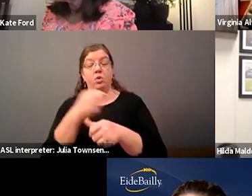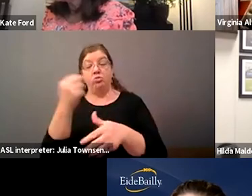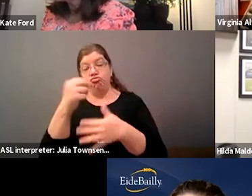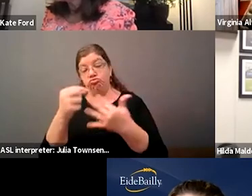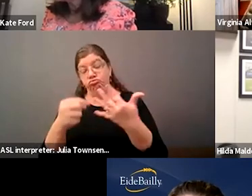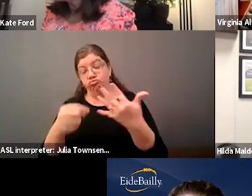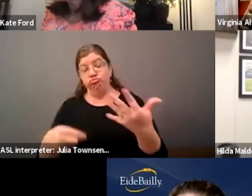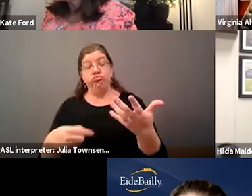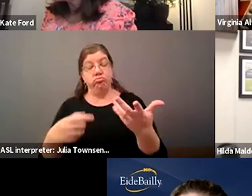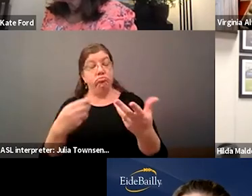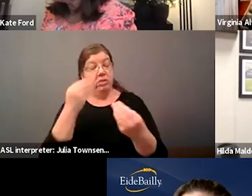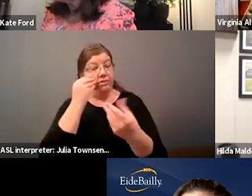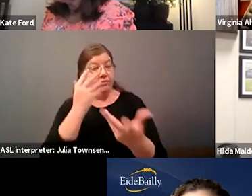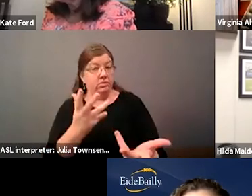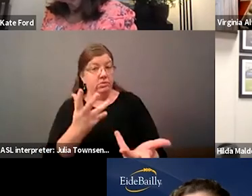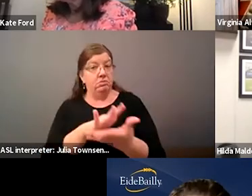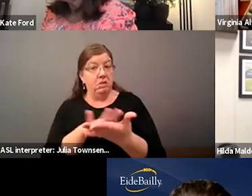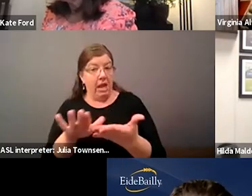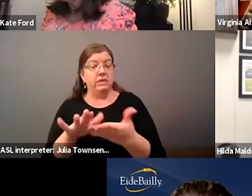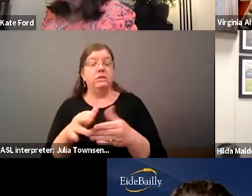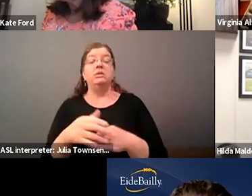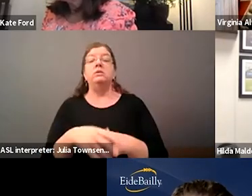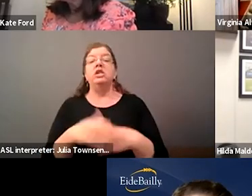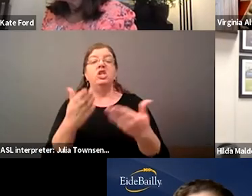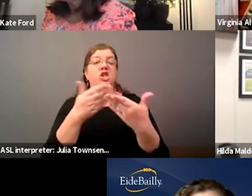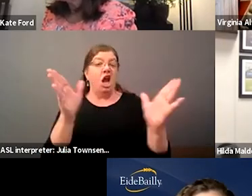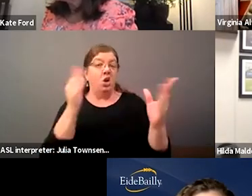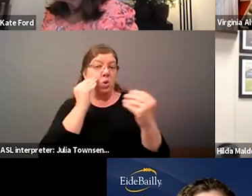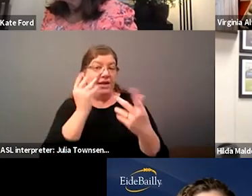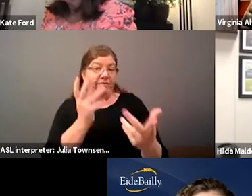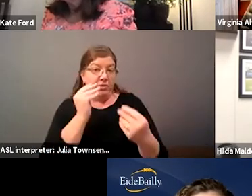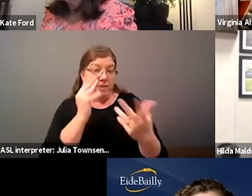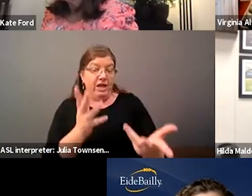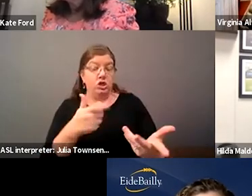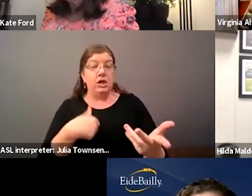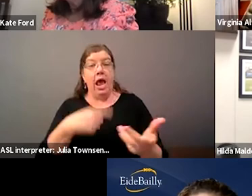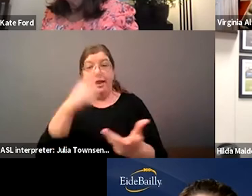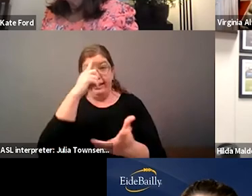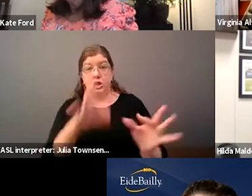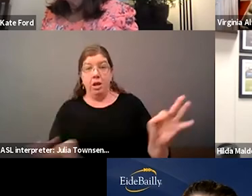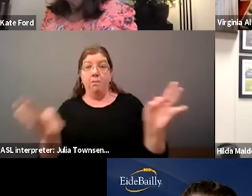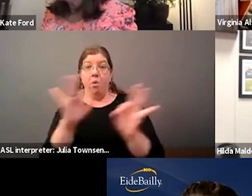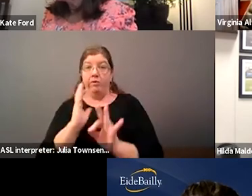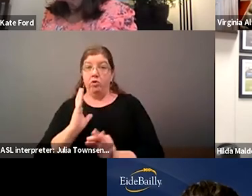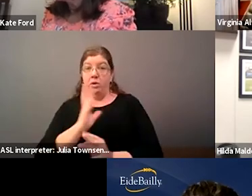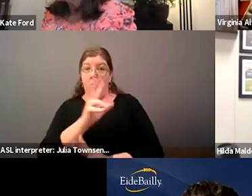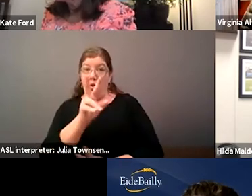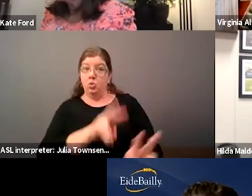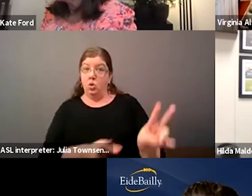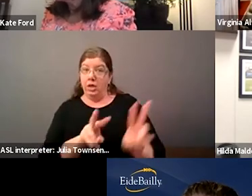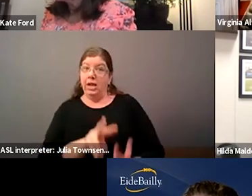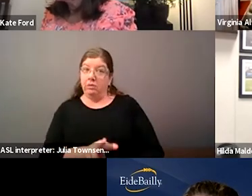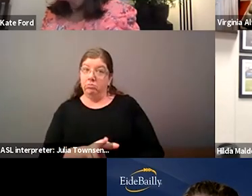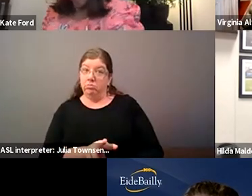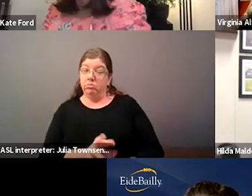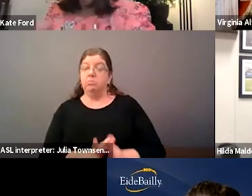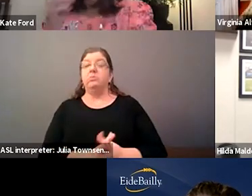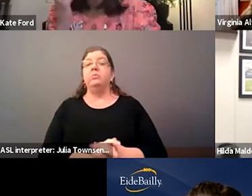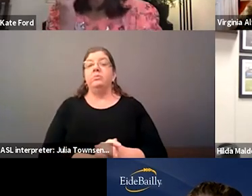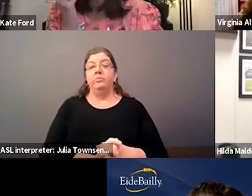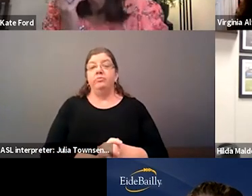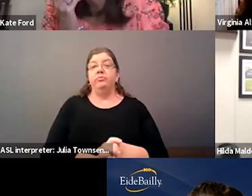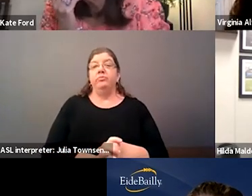you just some general information that i think is important for the board to look at and